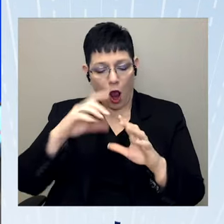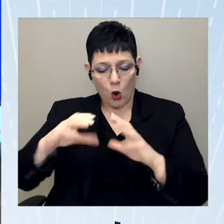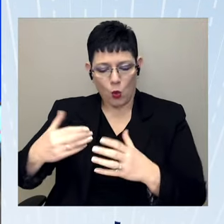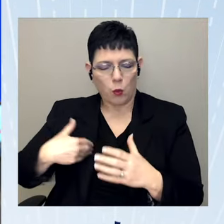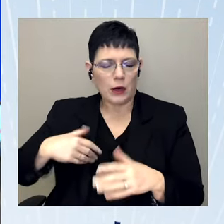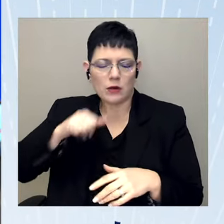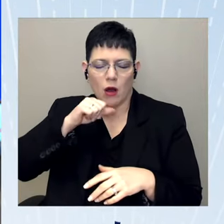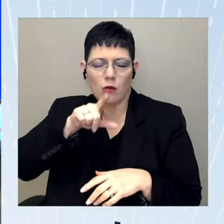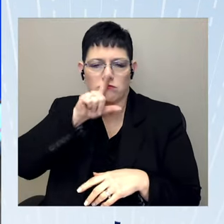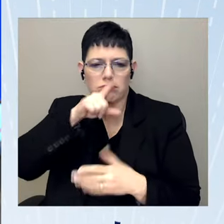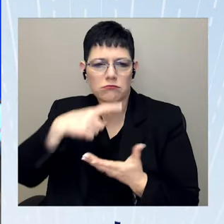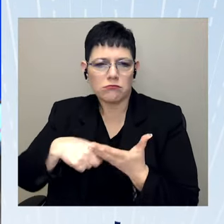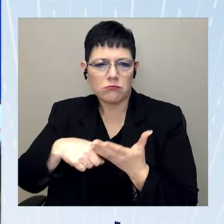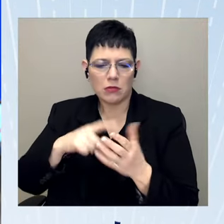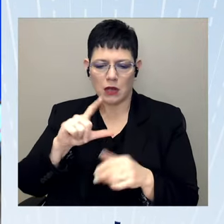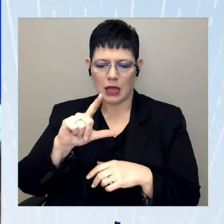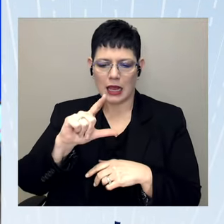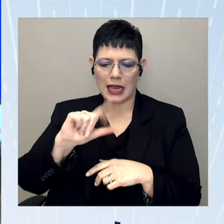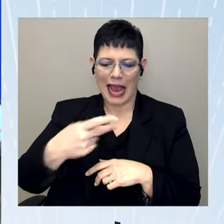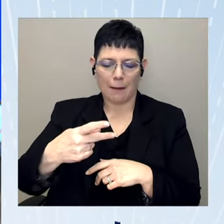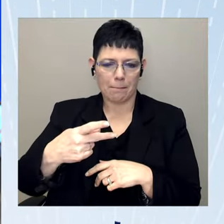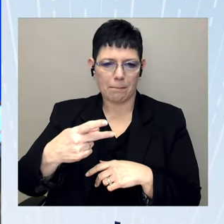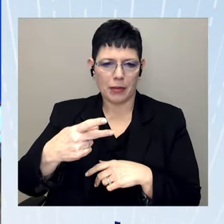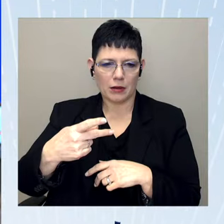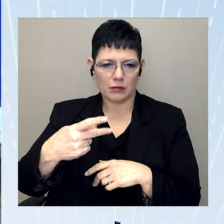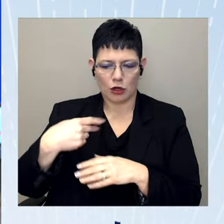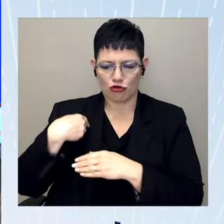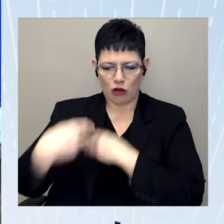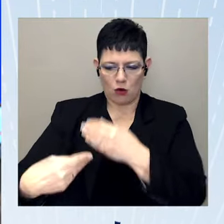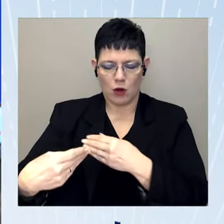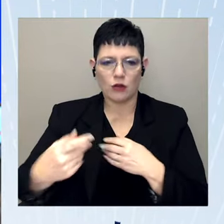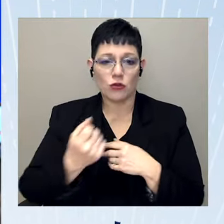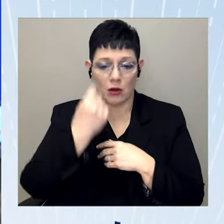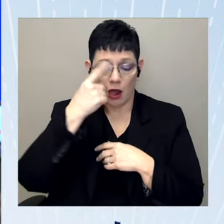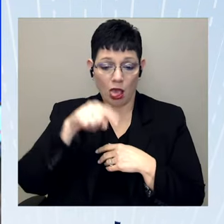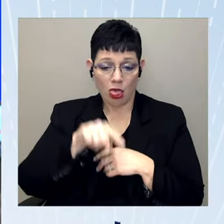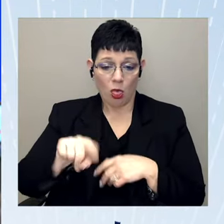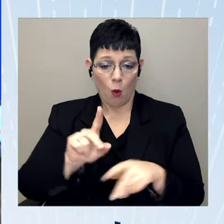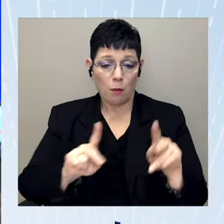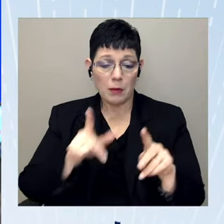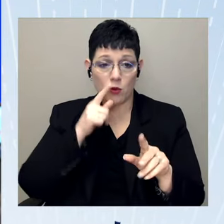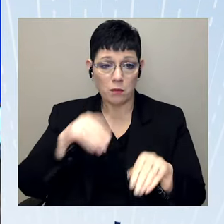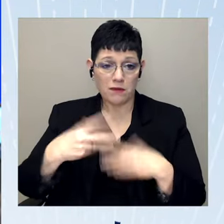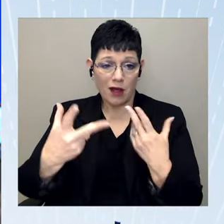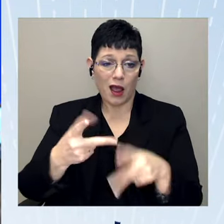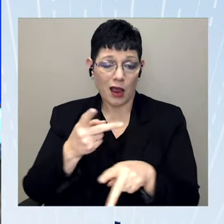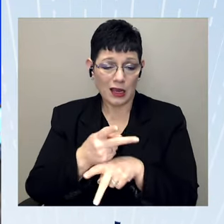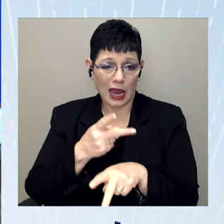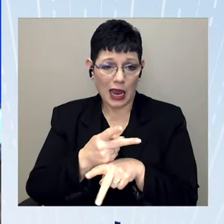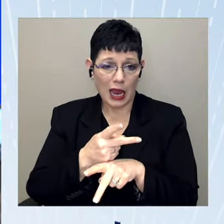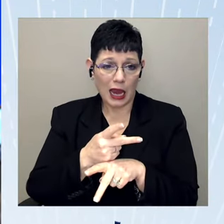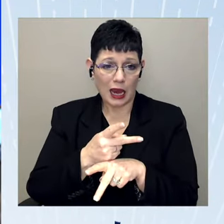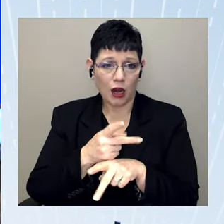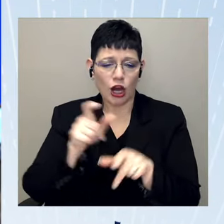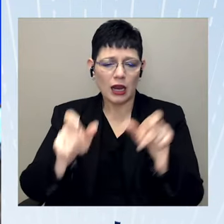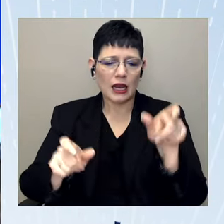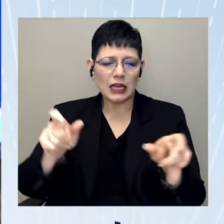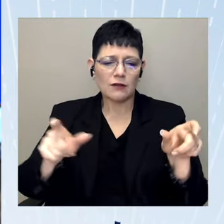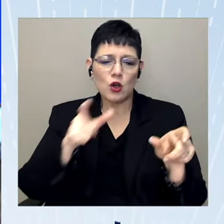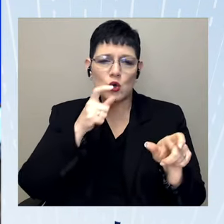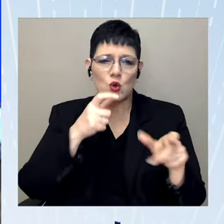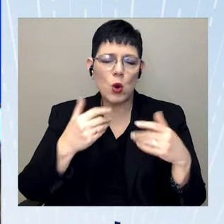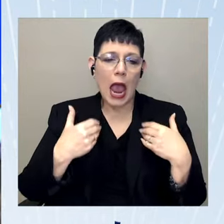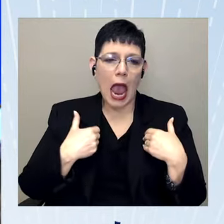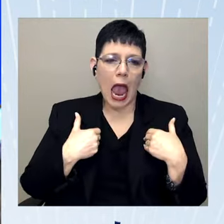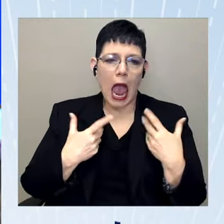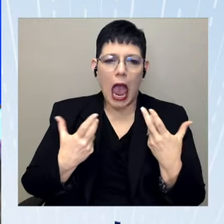call them the gap generation caregivers. Those are the caregivers who are providing care for individuals who got a little too much assets to